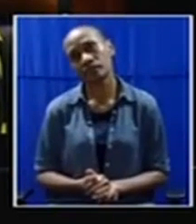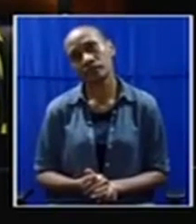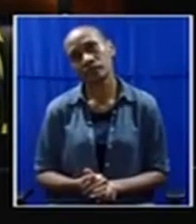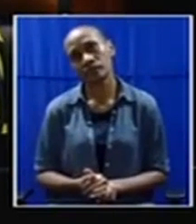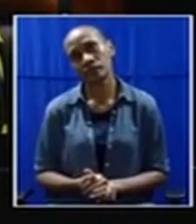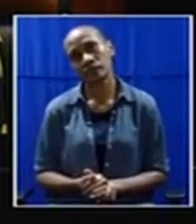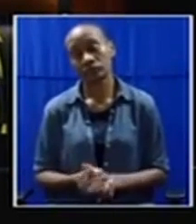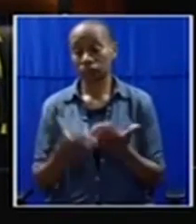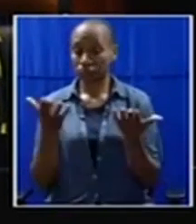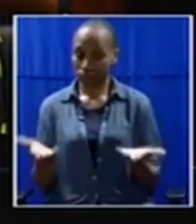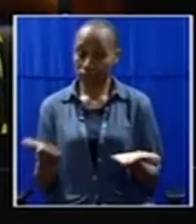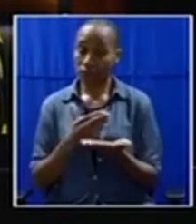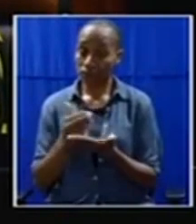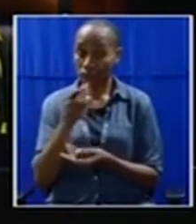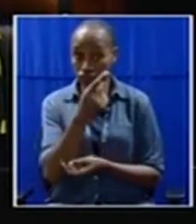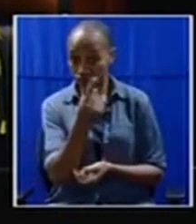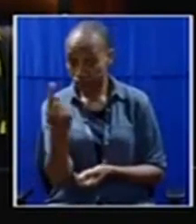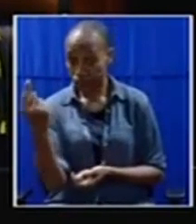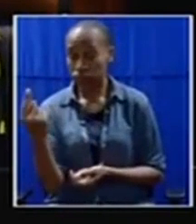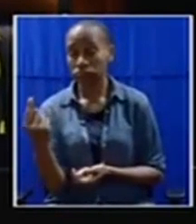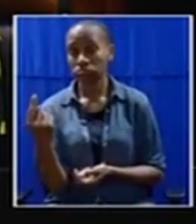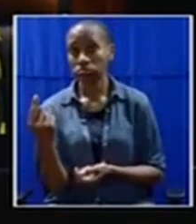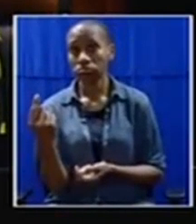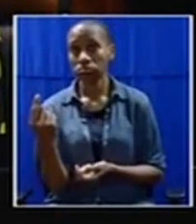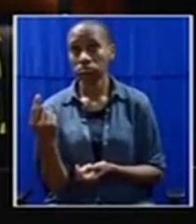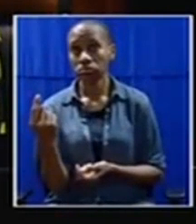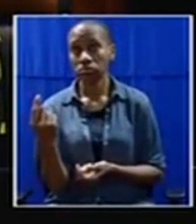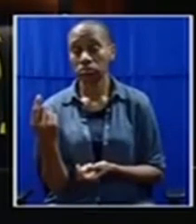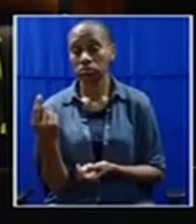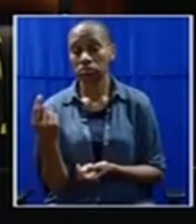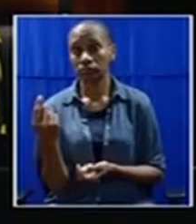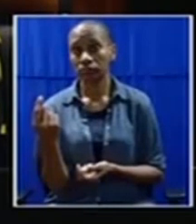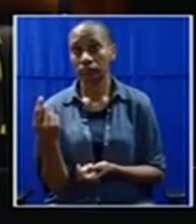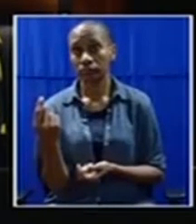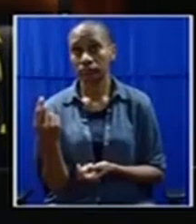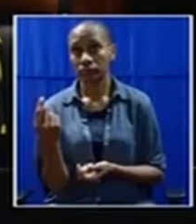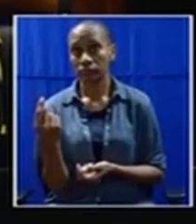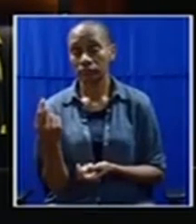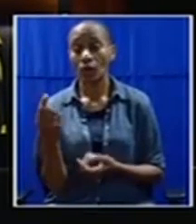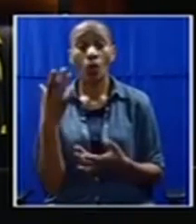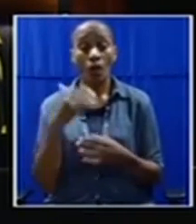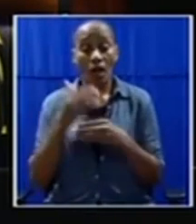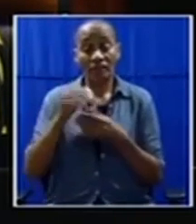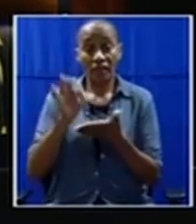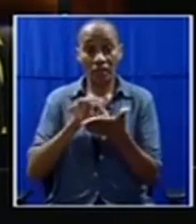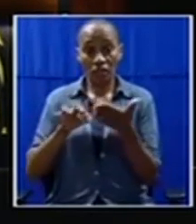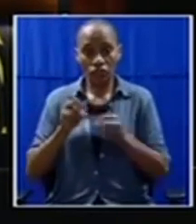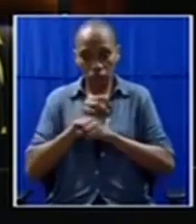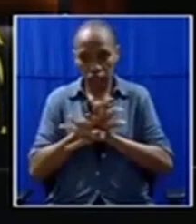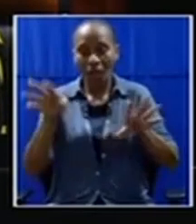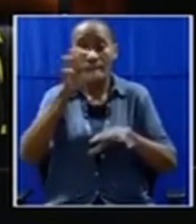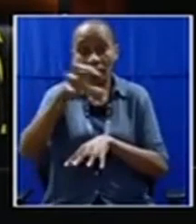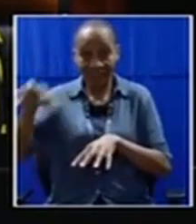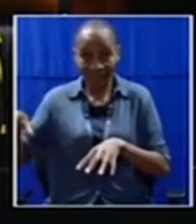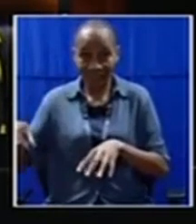And those of you who will be going to other areas of your deployment, we want to wish